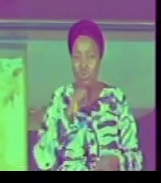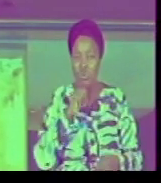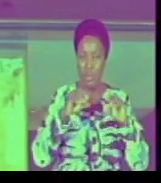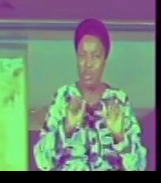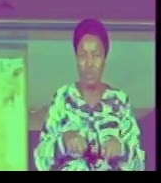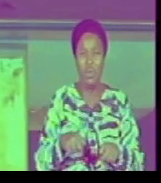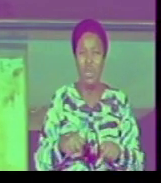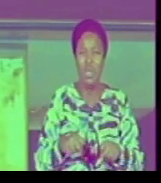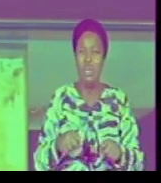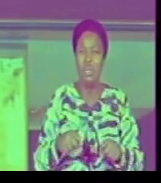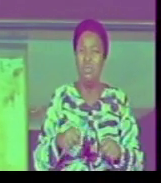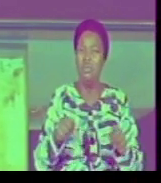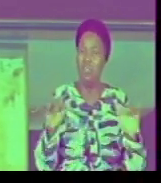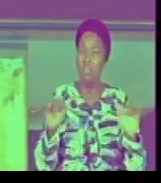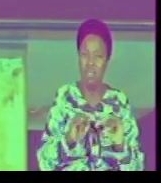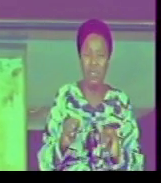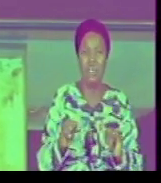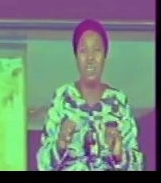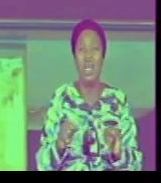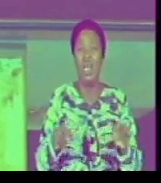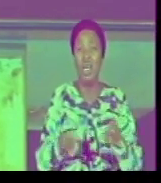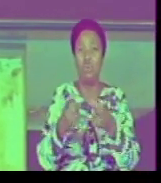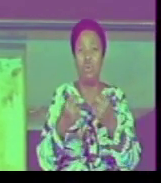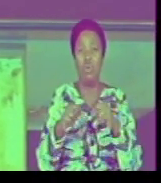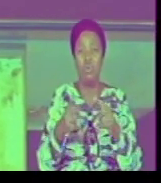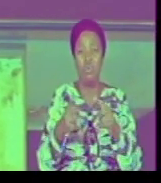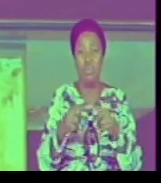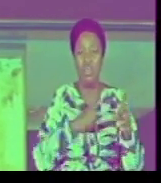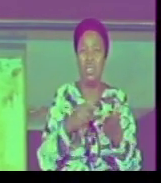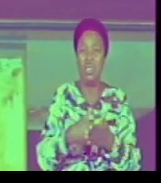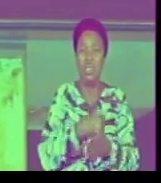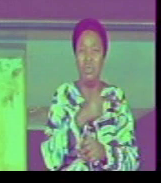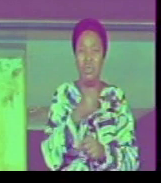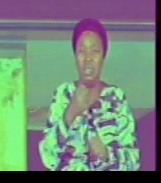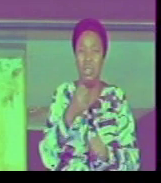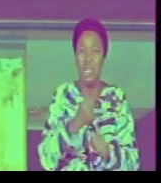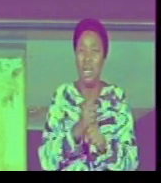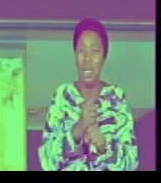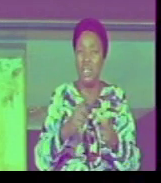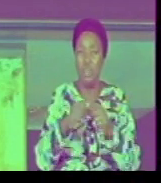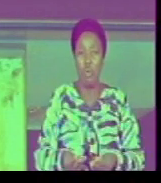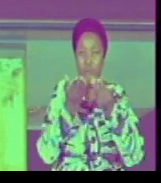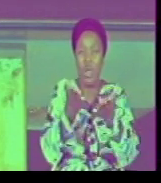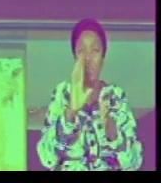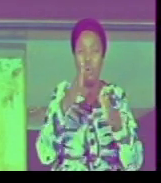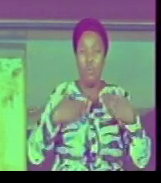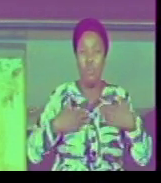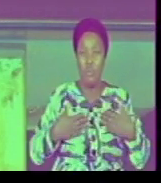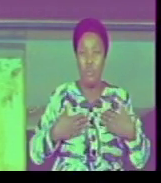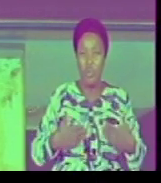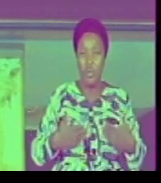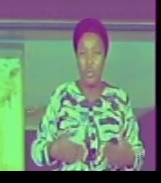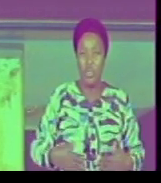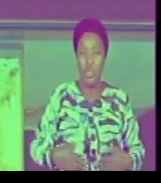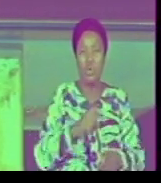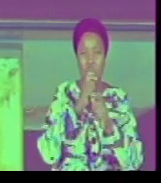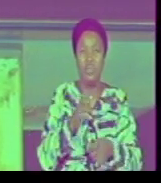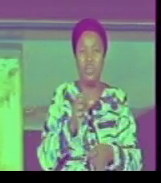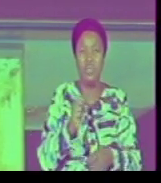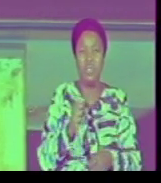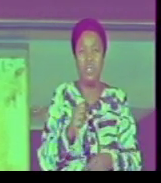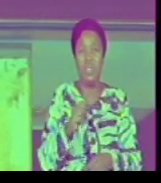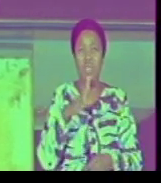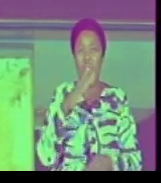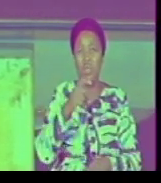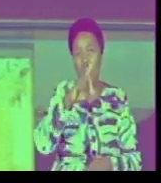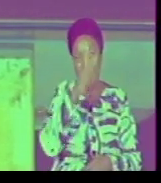as you come to the Lord this year and you offer your body, your gifts, your talent,